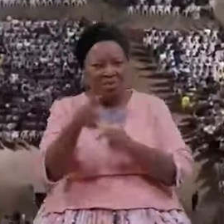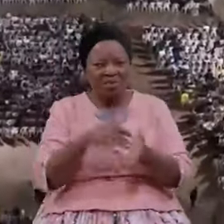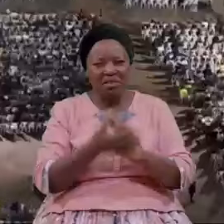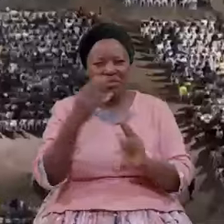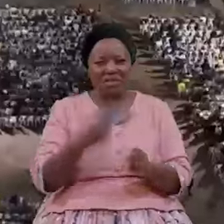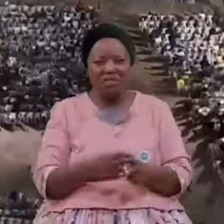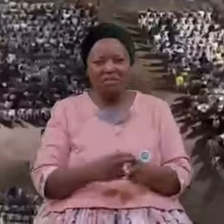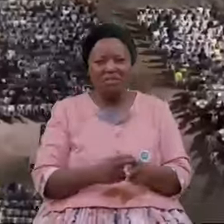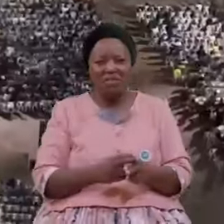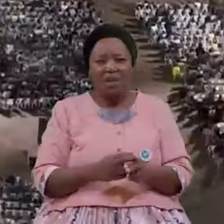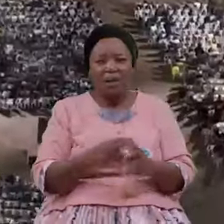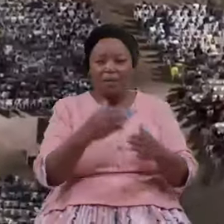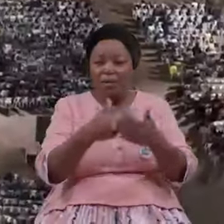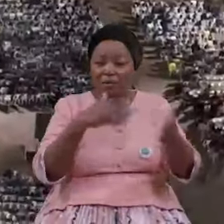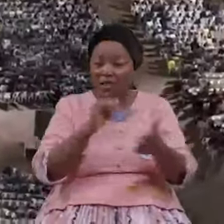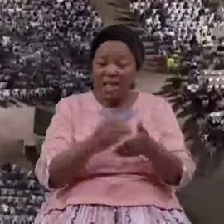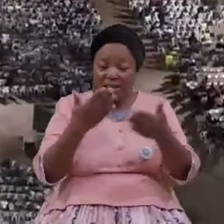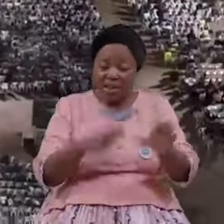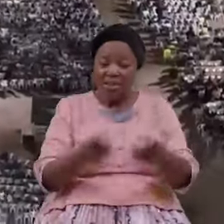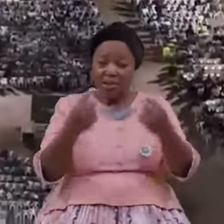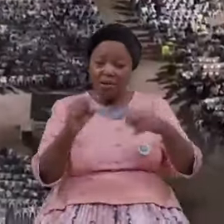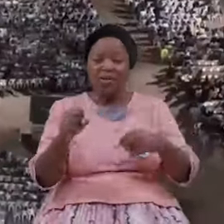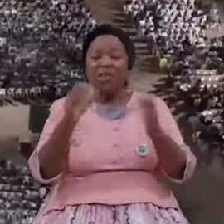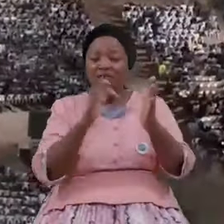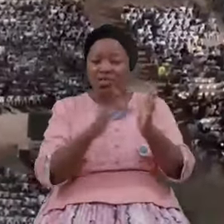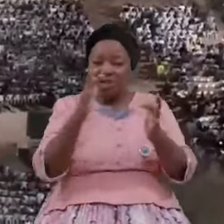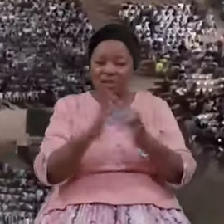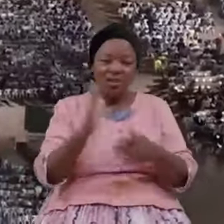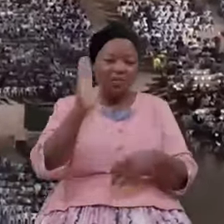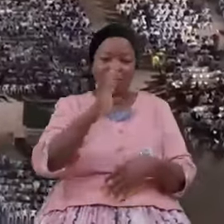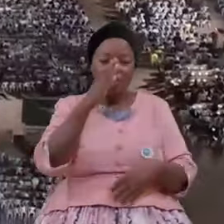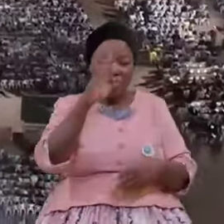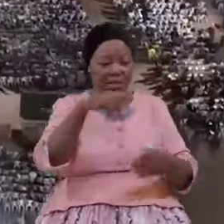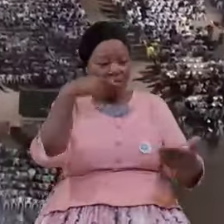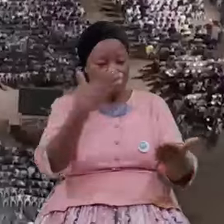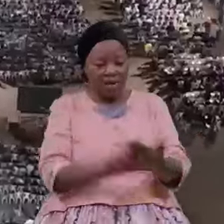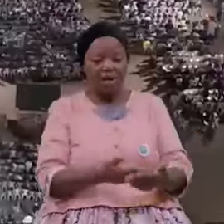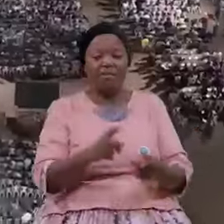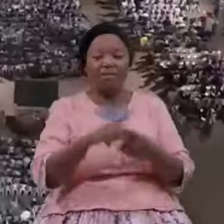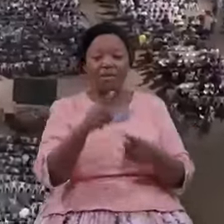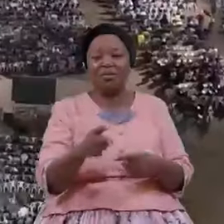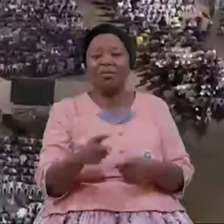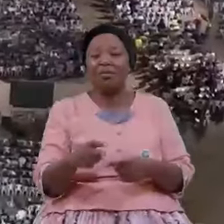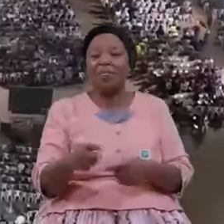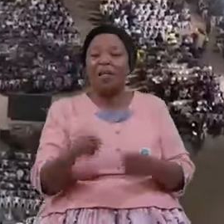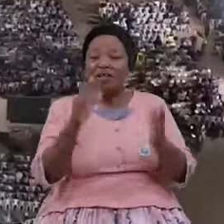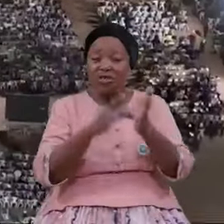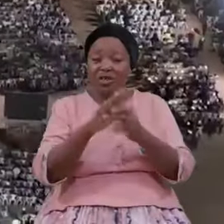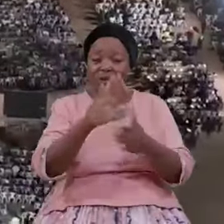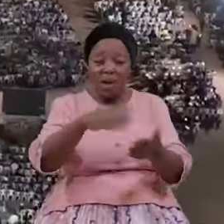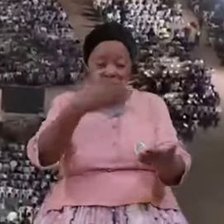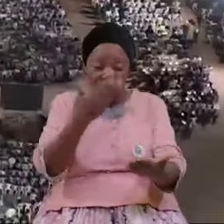that death comes, Jesus will get to you. And Jesus will